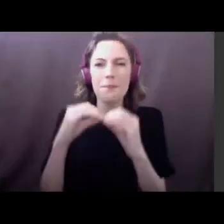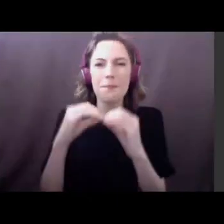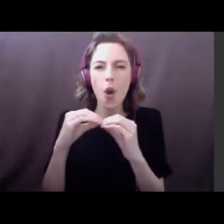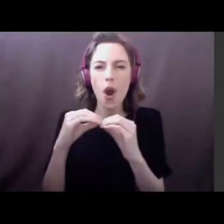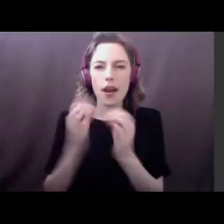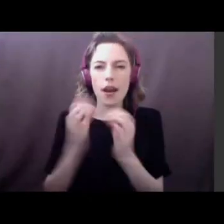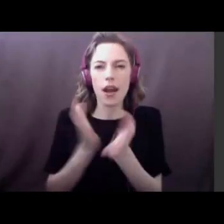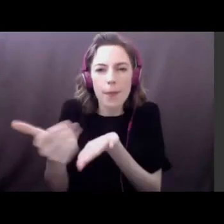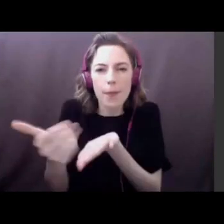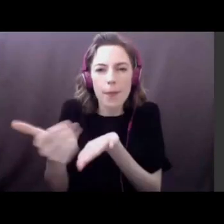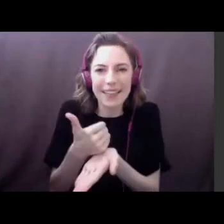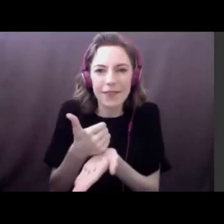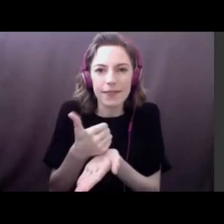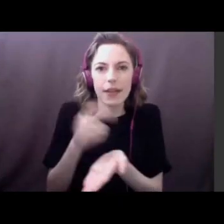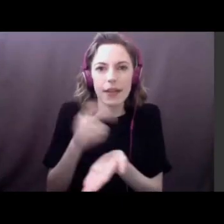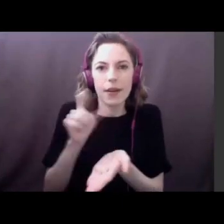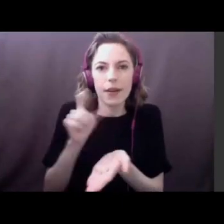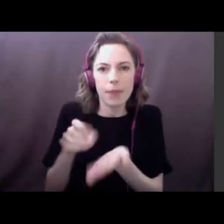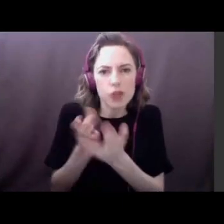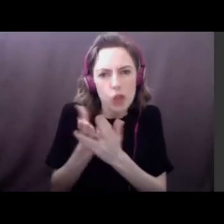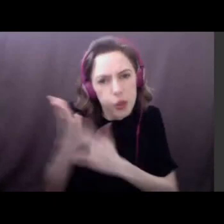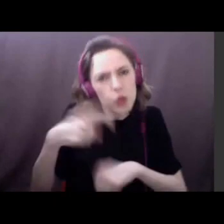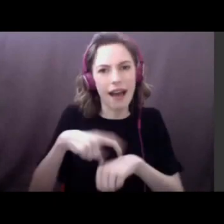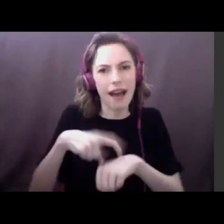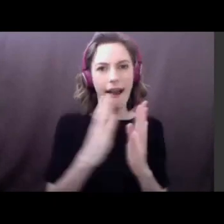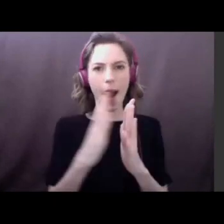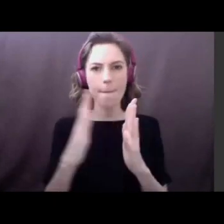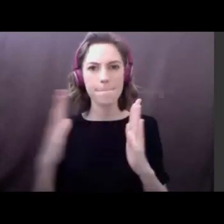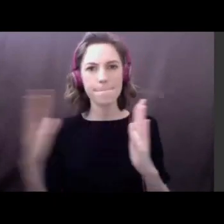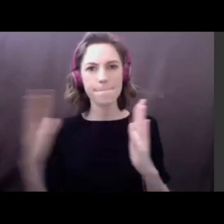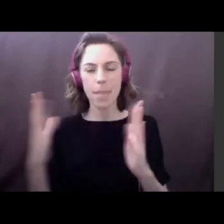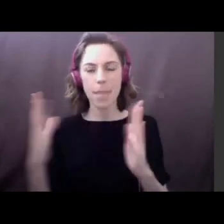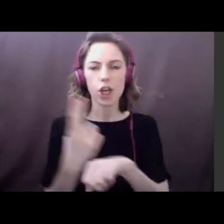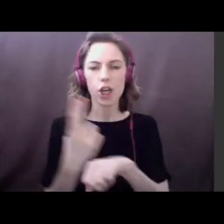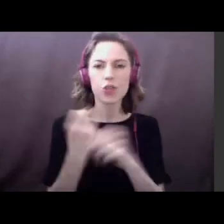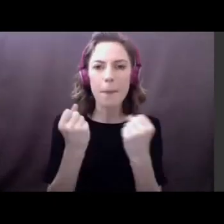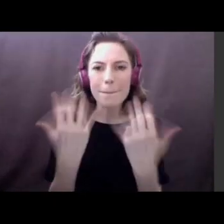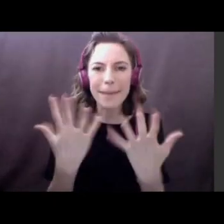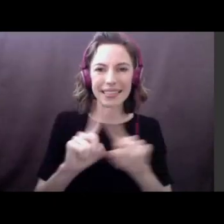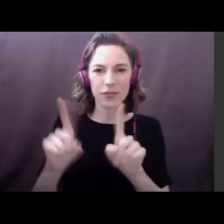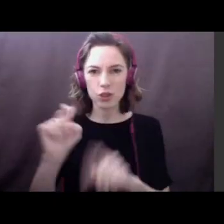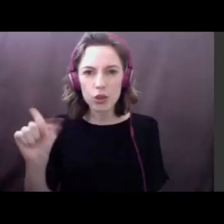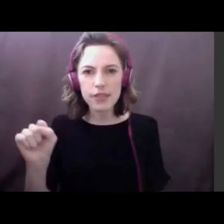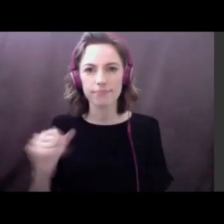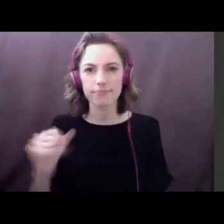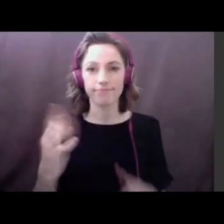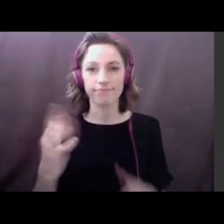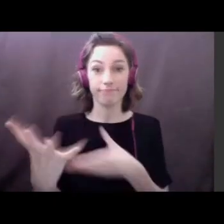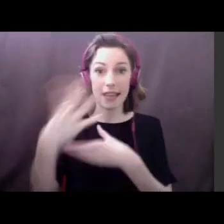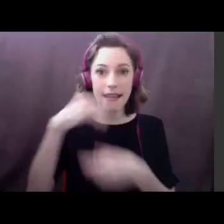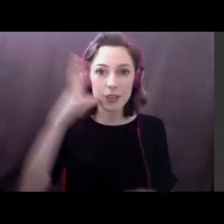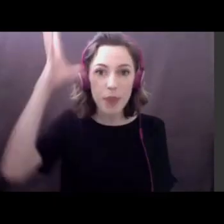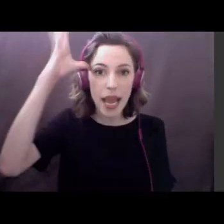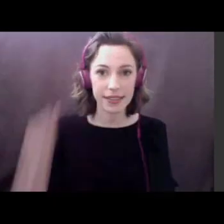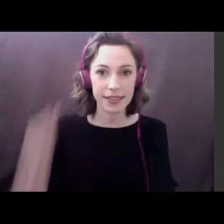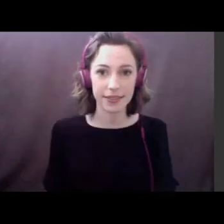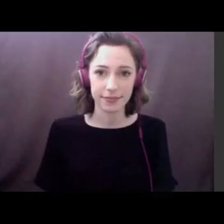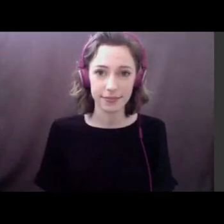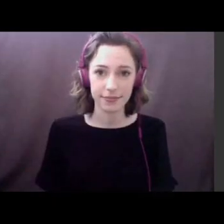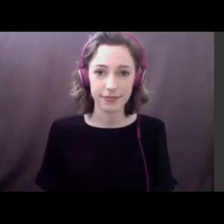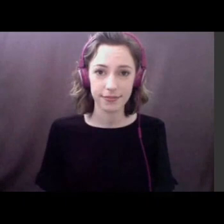in that process. And again, all of these things, the goal is what does a child